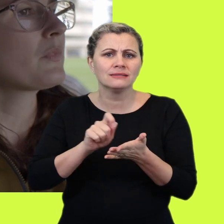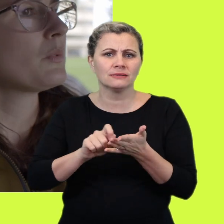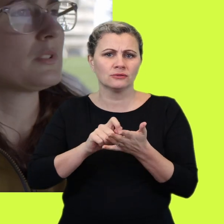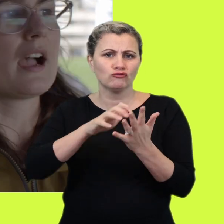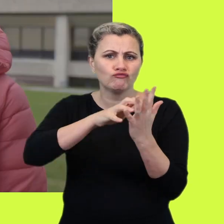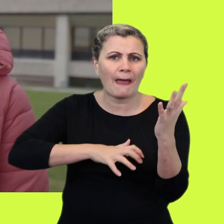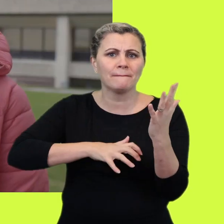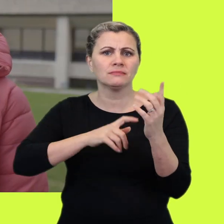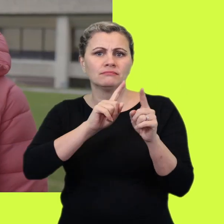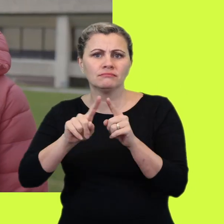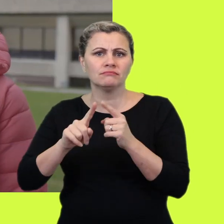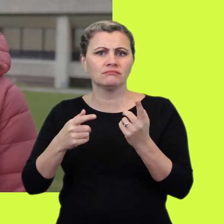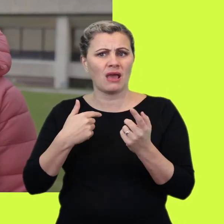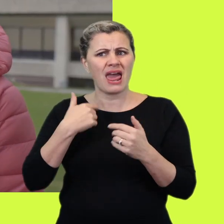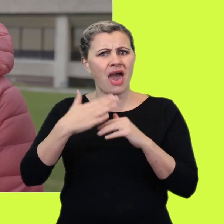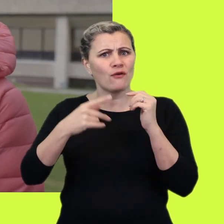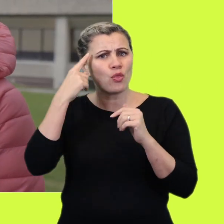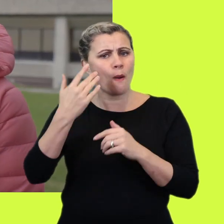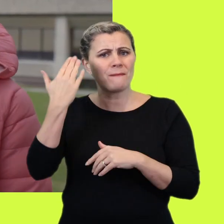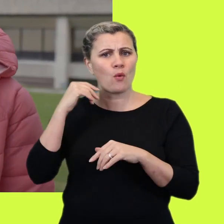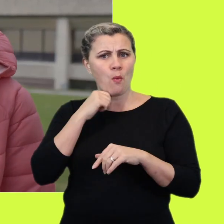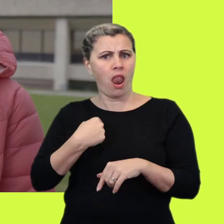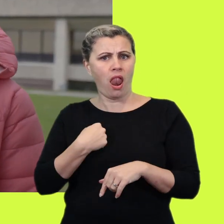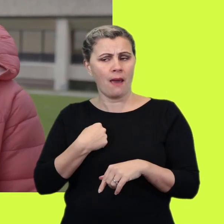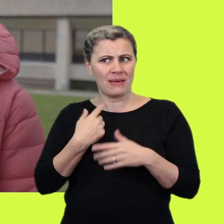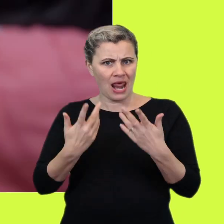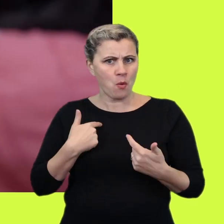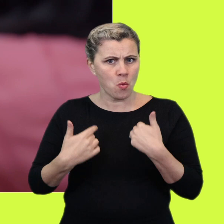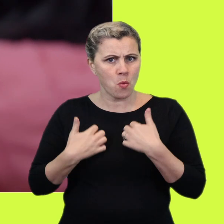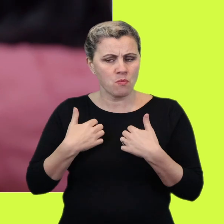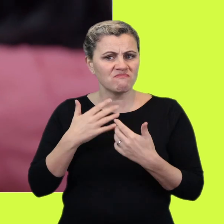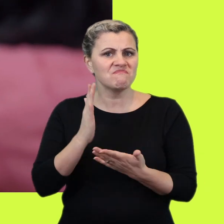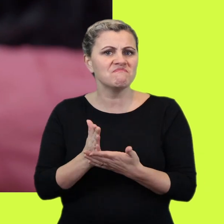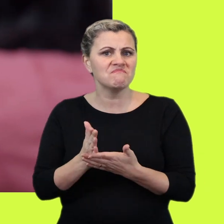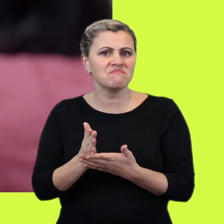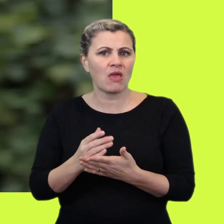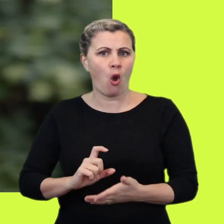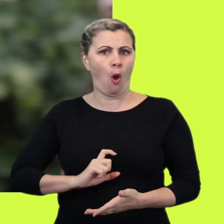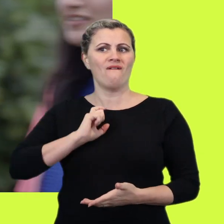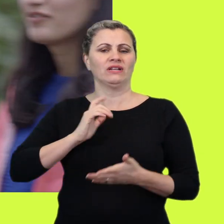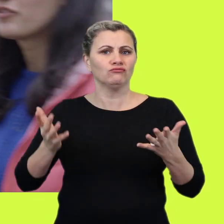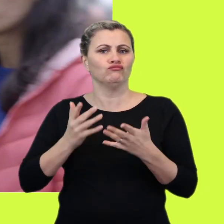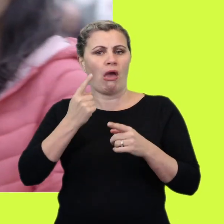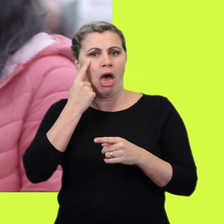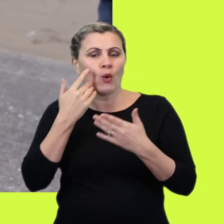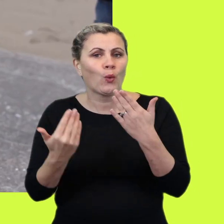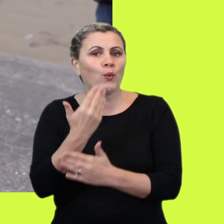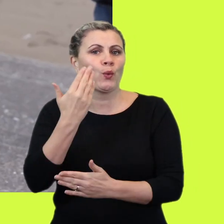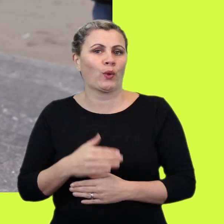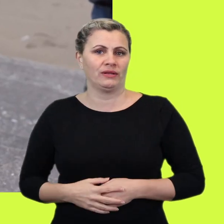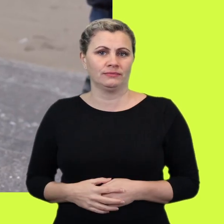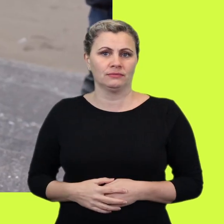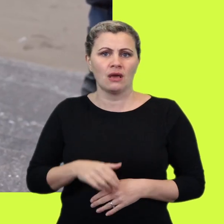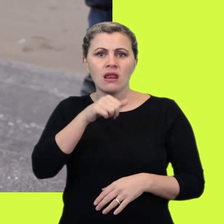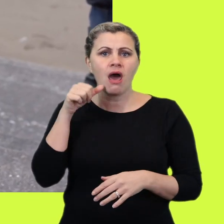plays and stuff like that, which I wouldn't have originally kind of wanted to delve into, but this has definitely given me the confidence to try something new.